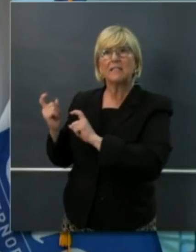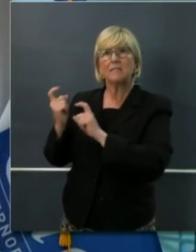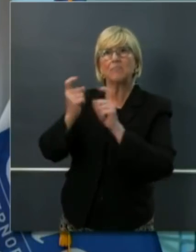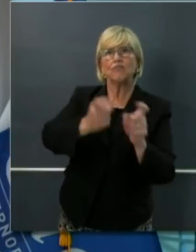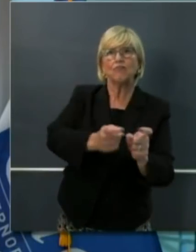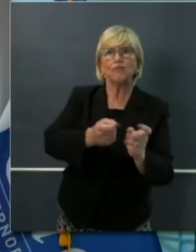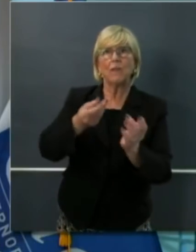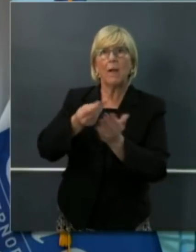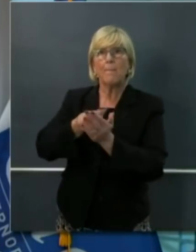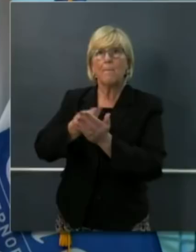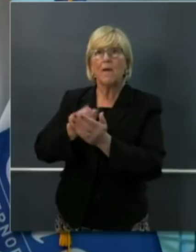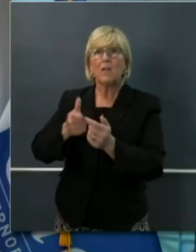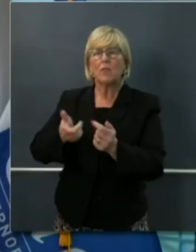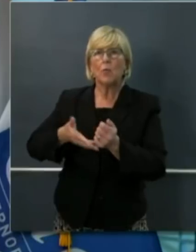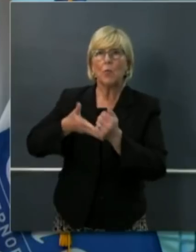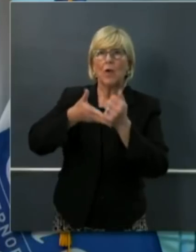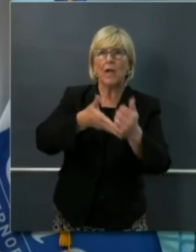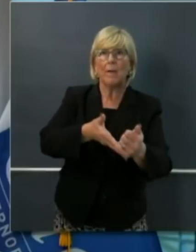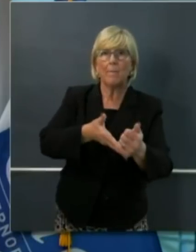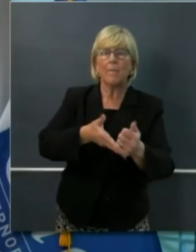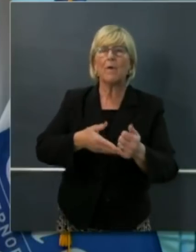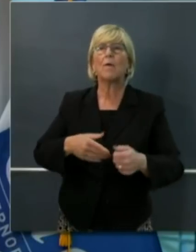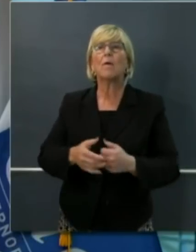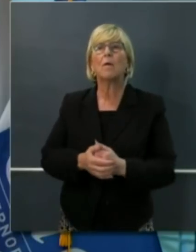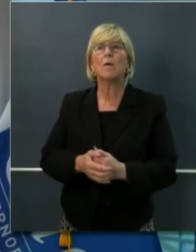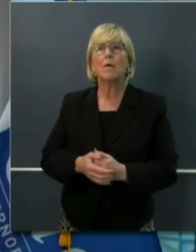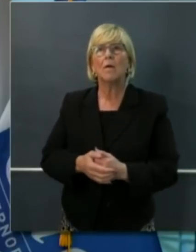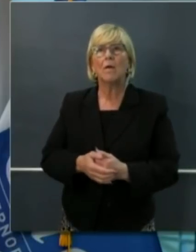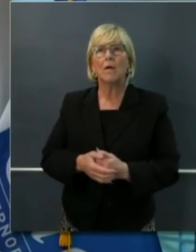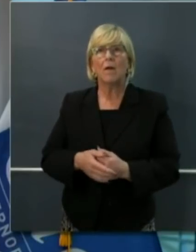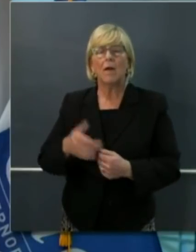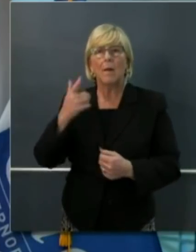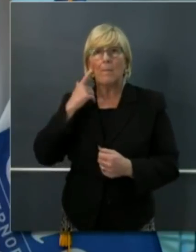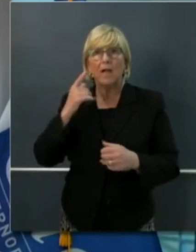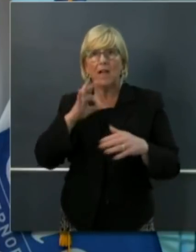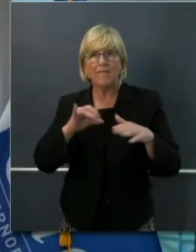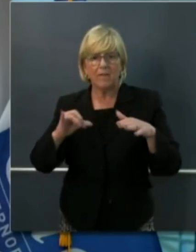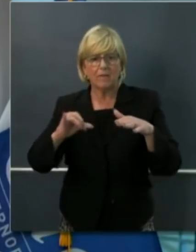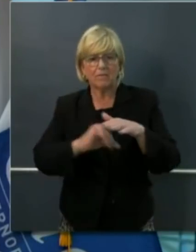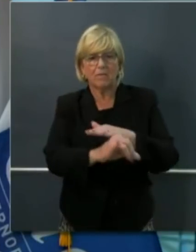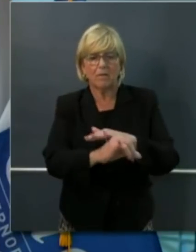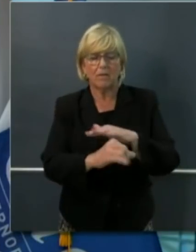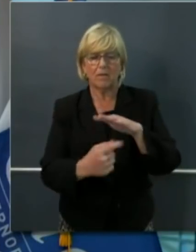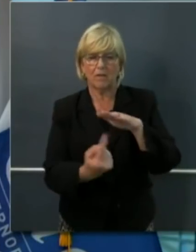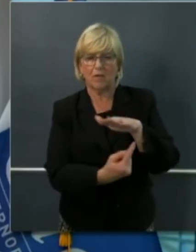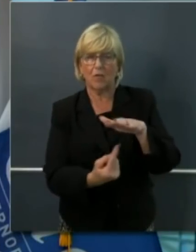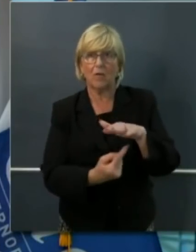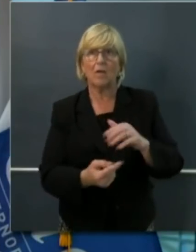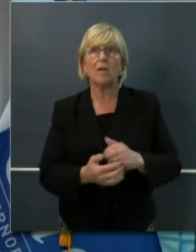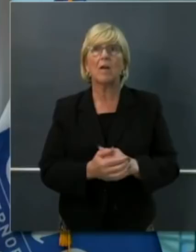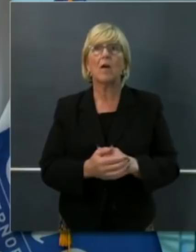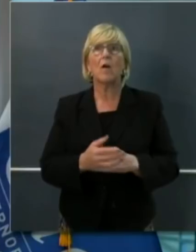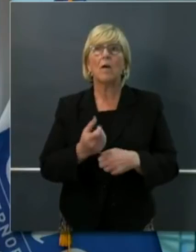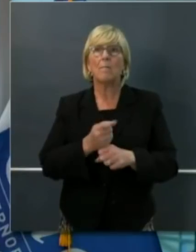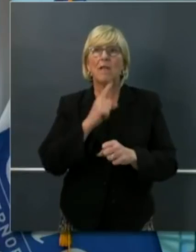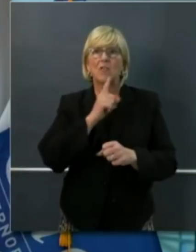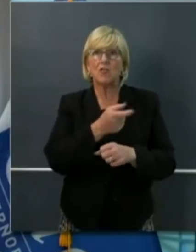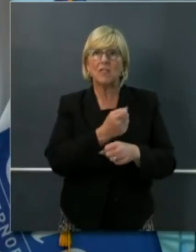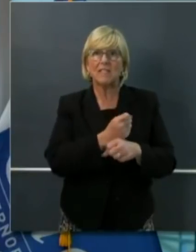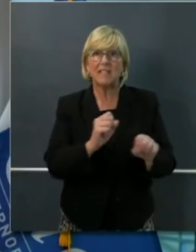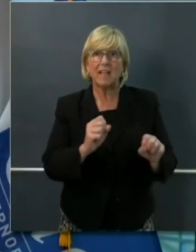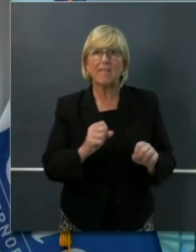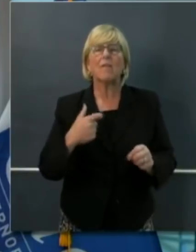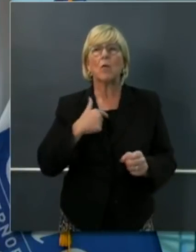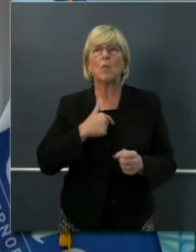our communities who may experience the undue burden of quarantine and isolation so they can do it safely and we can